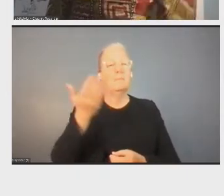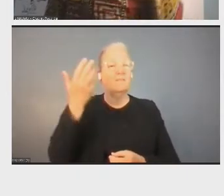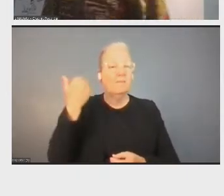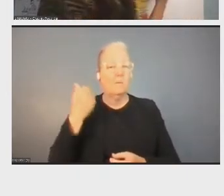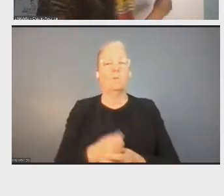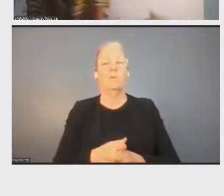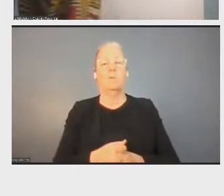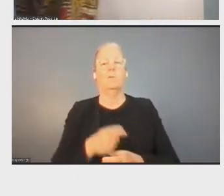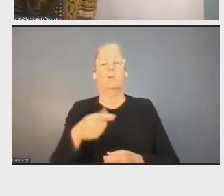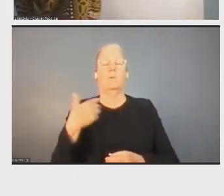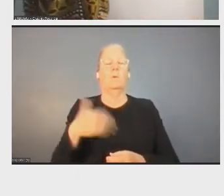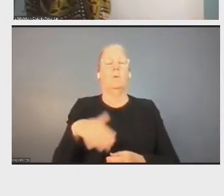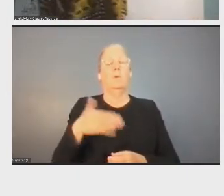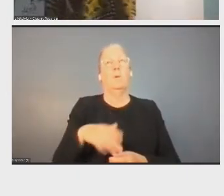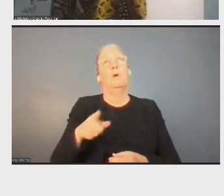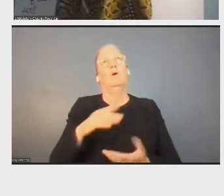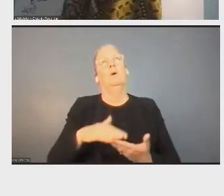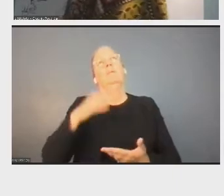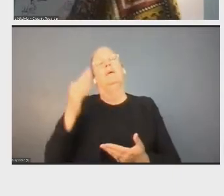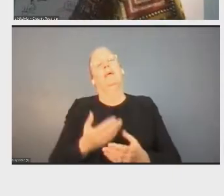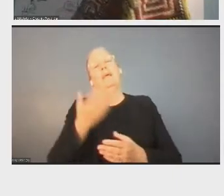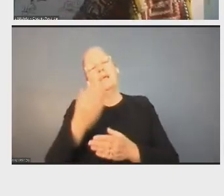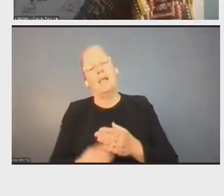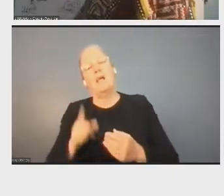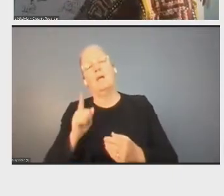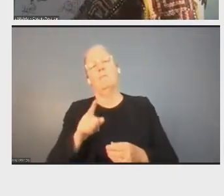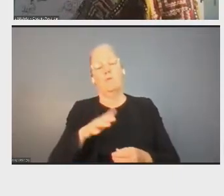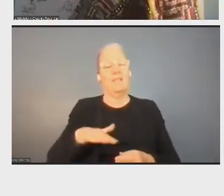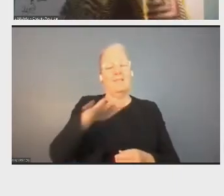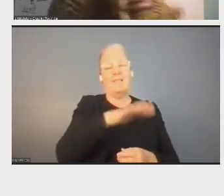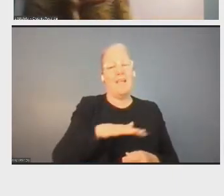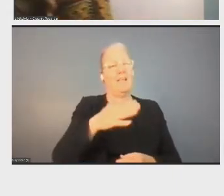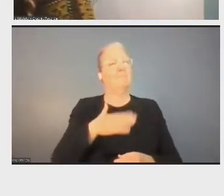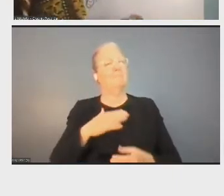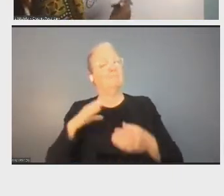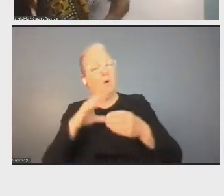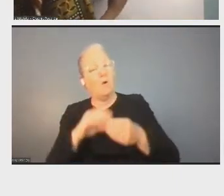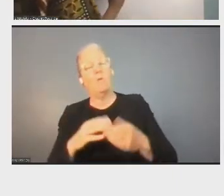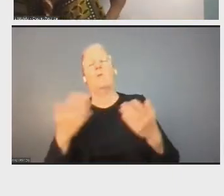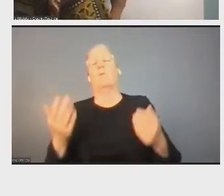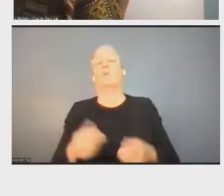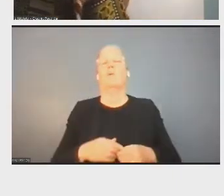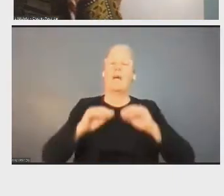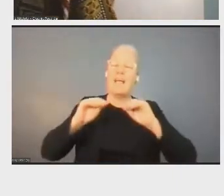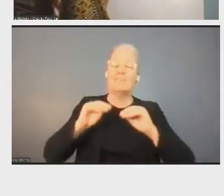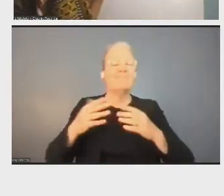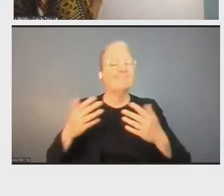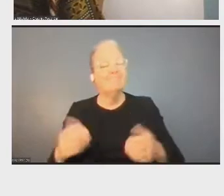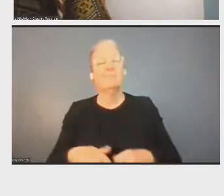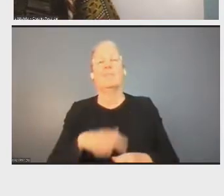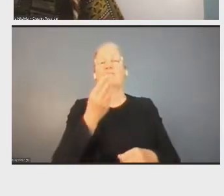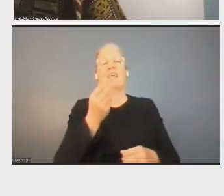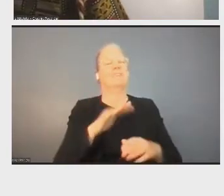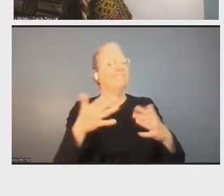and challenges that women face. You talked about land ownership, you talked about lack of access to education, access to finance, some of the social